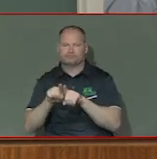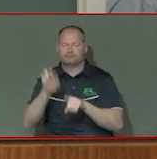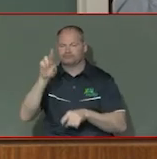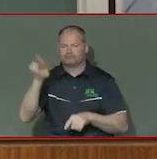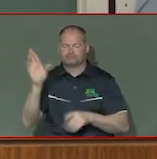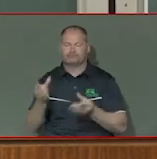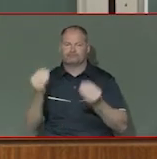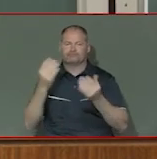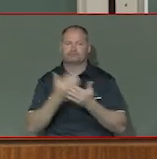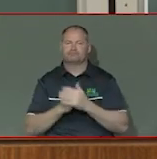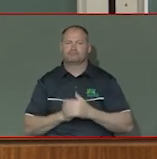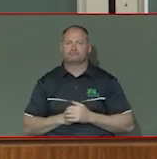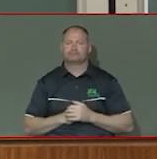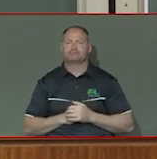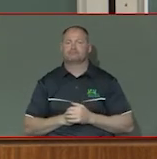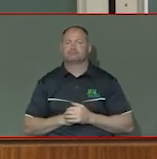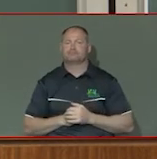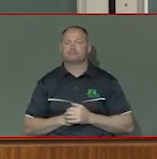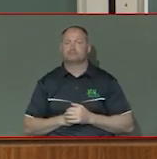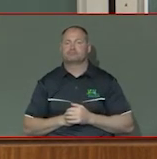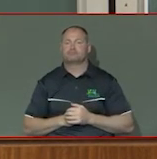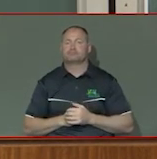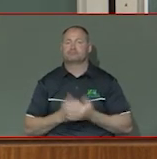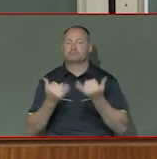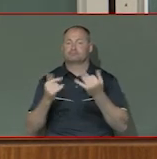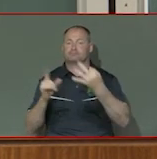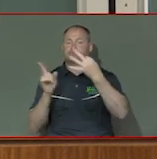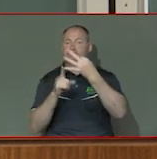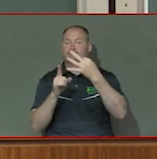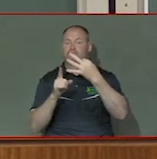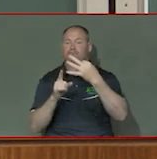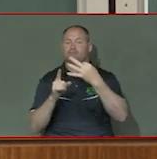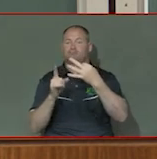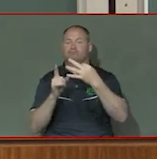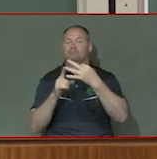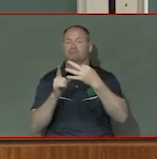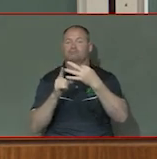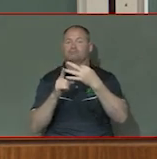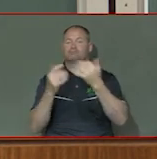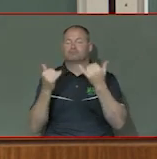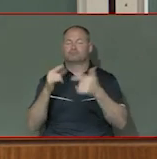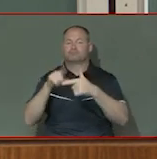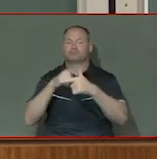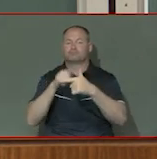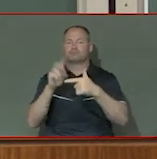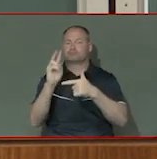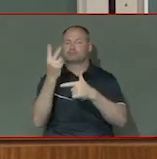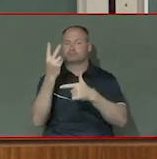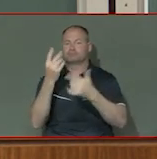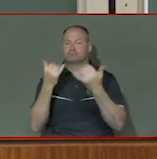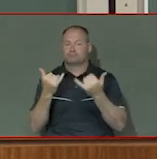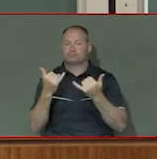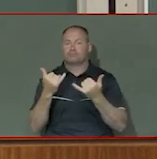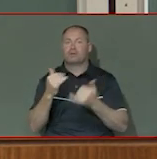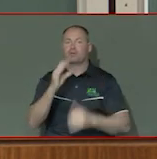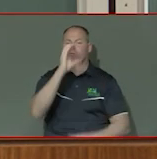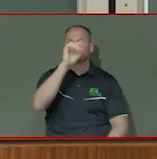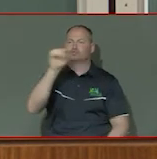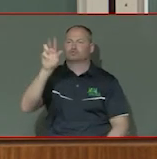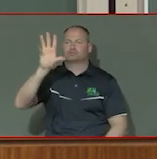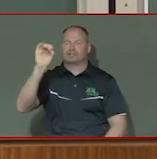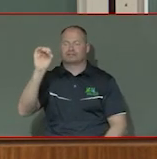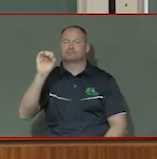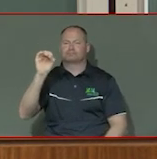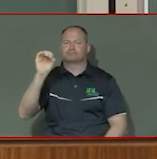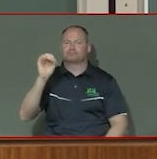answer. In this case, people, once again, it's a double angle. It is an acute angle. It's not